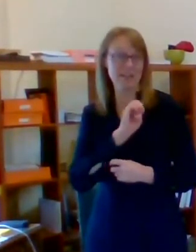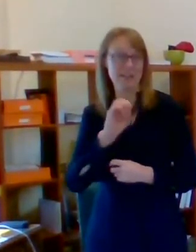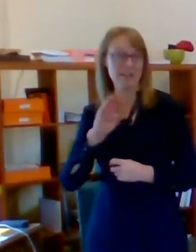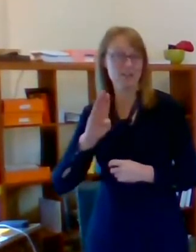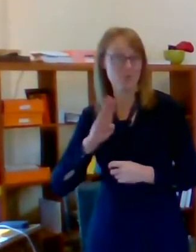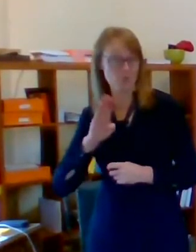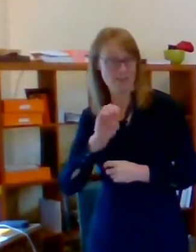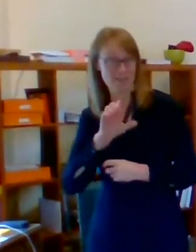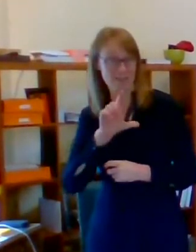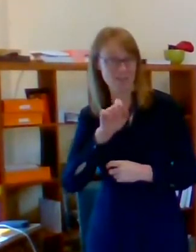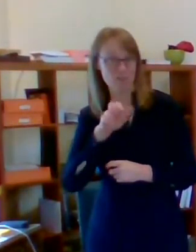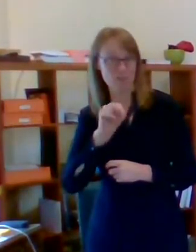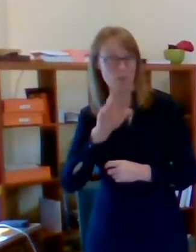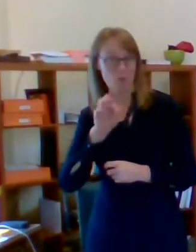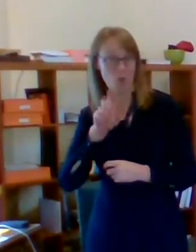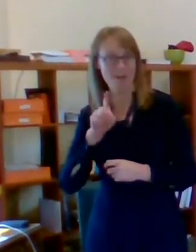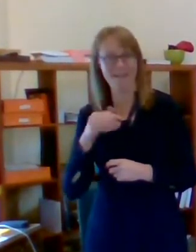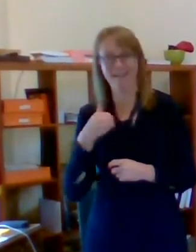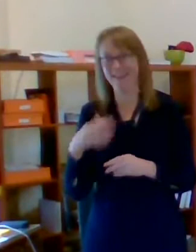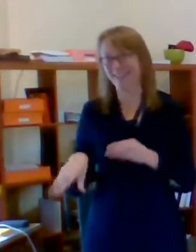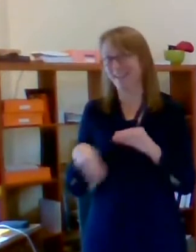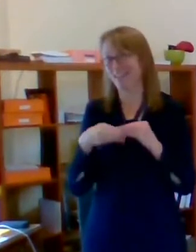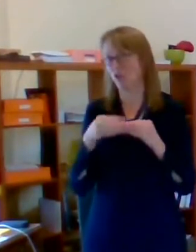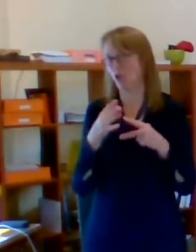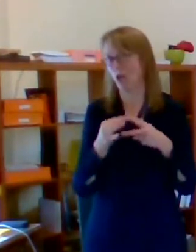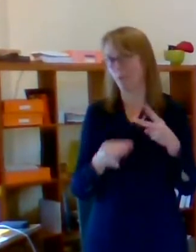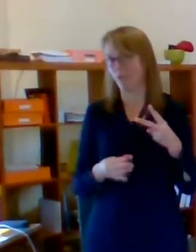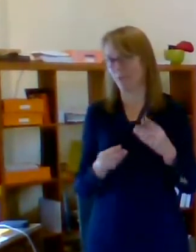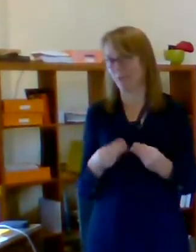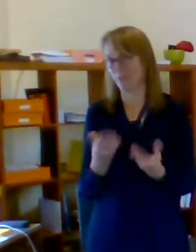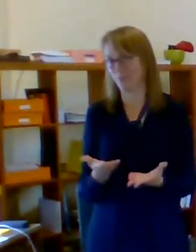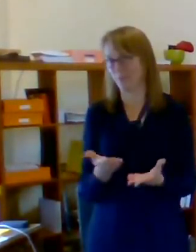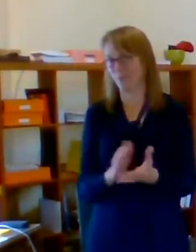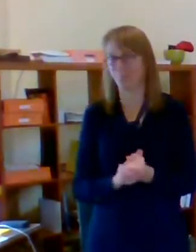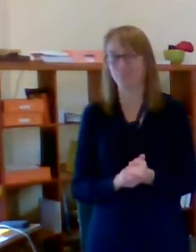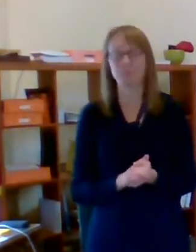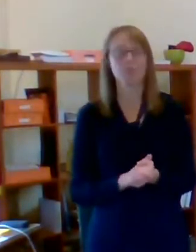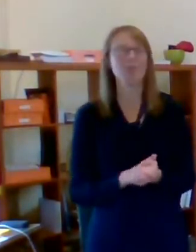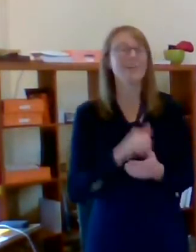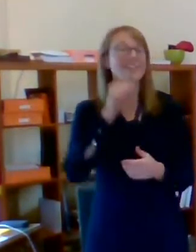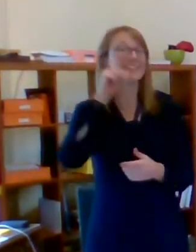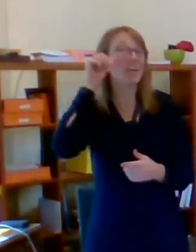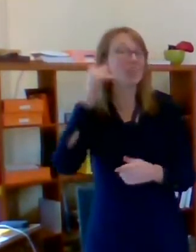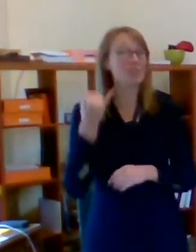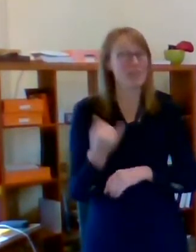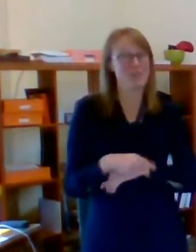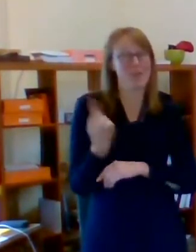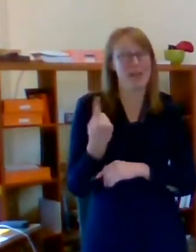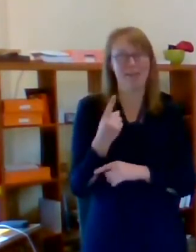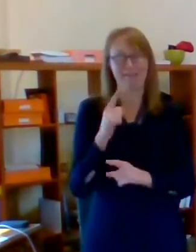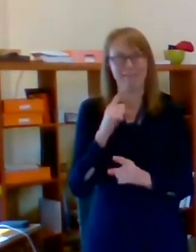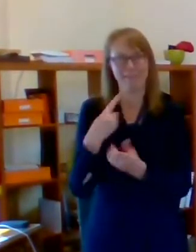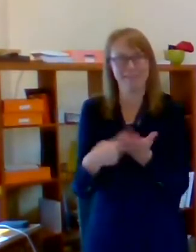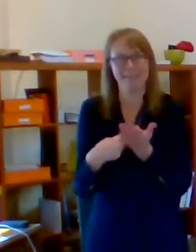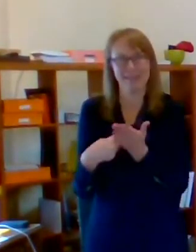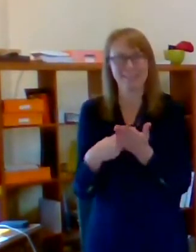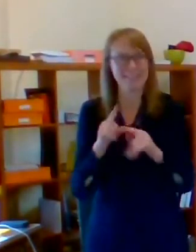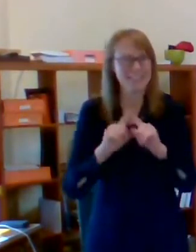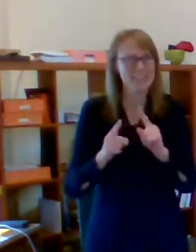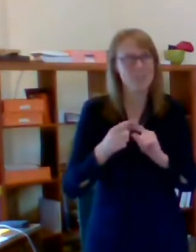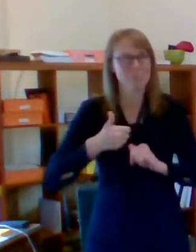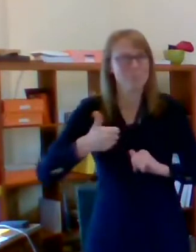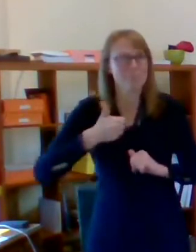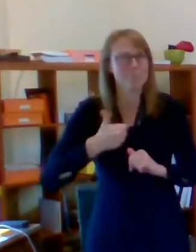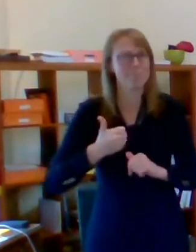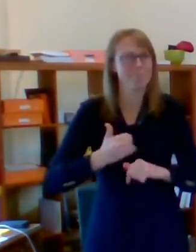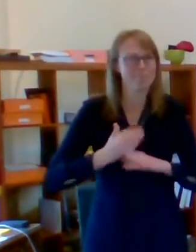options for that. Last question submitted today. We talked a lot about the restrictions and travel changes downtown. Is the city considering